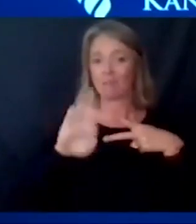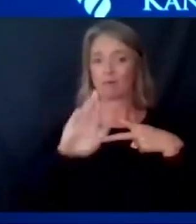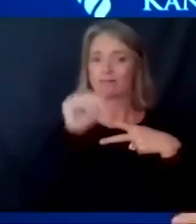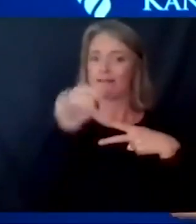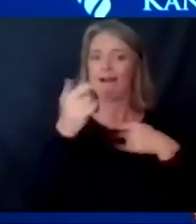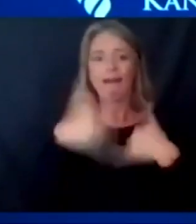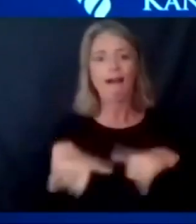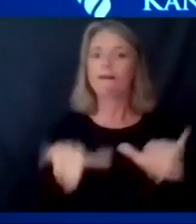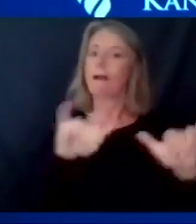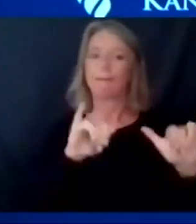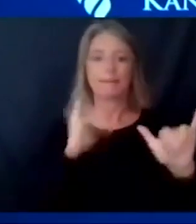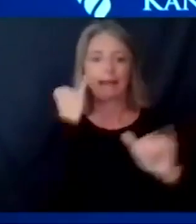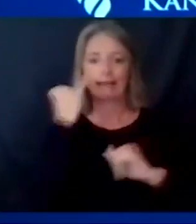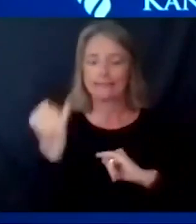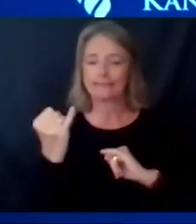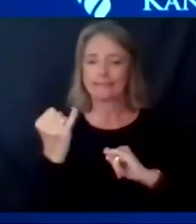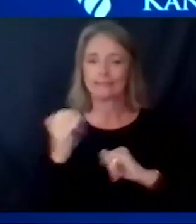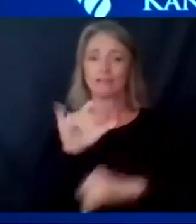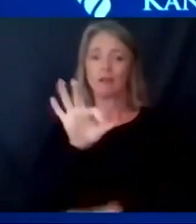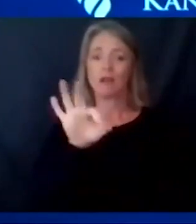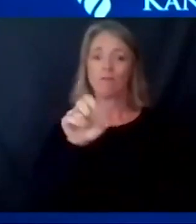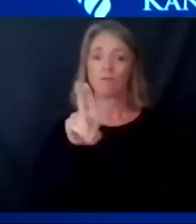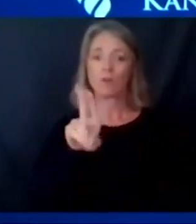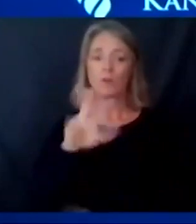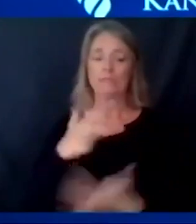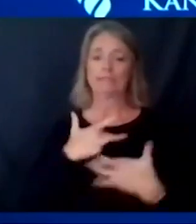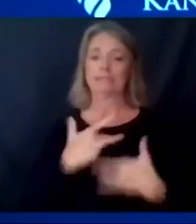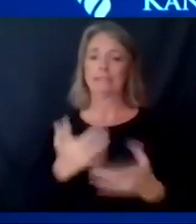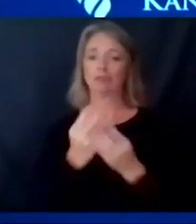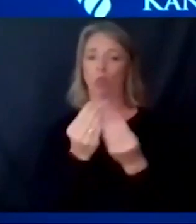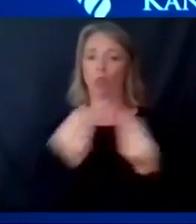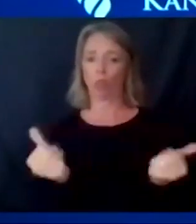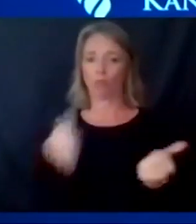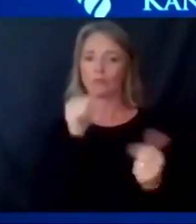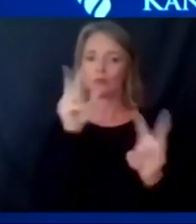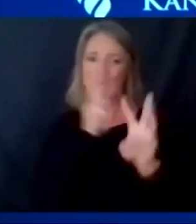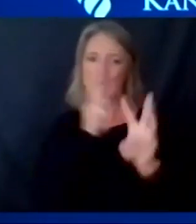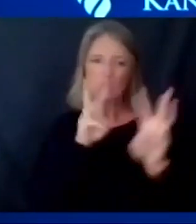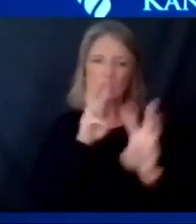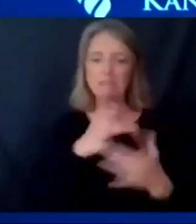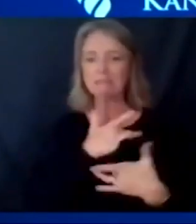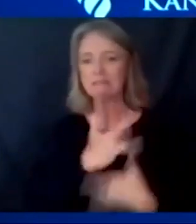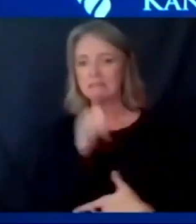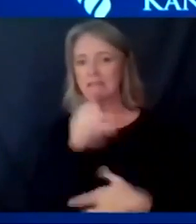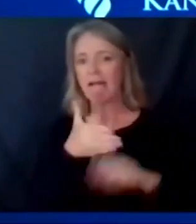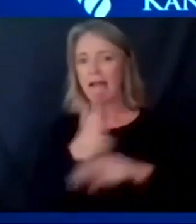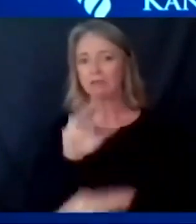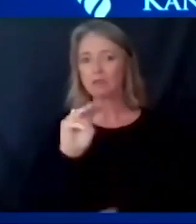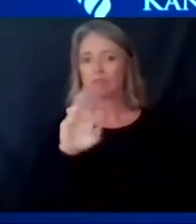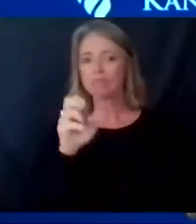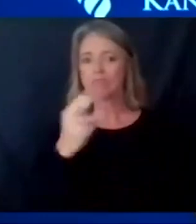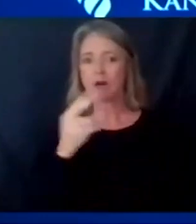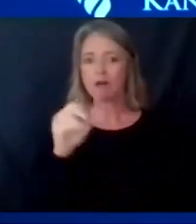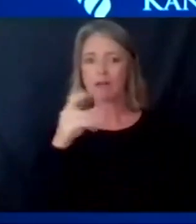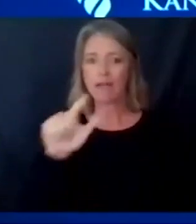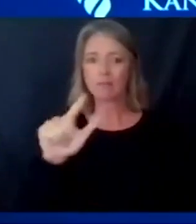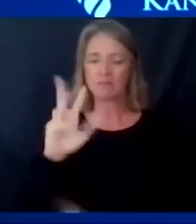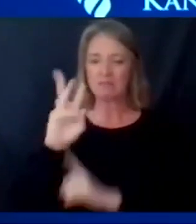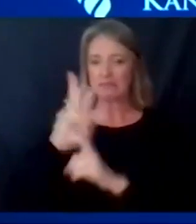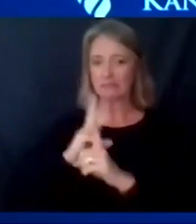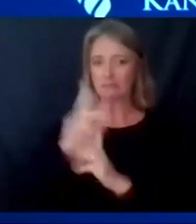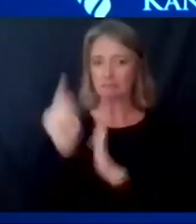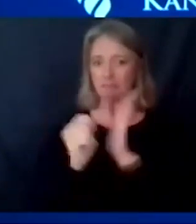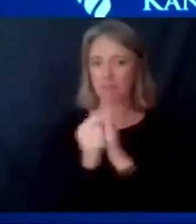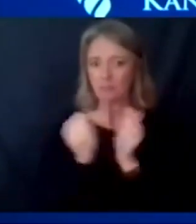tends to fade out, and we don't have to worry about it anymore after about March or April. And so you get basically a 6-month period without it, so you get a new influenza shot every